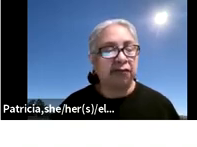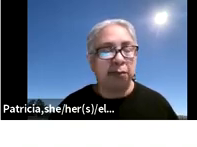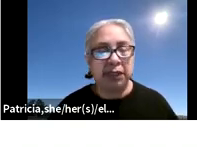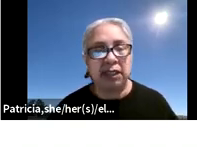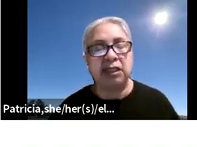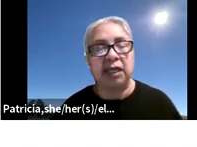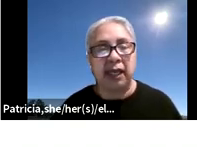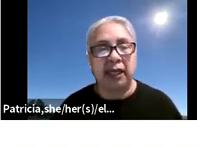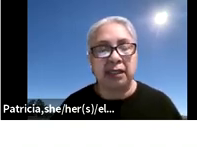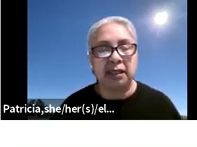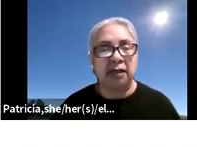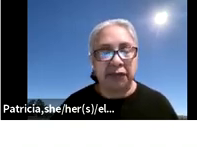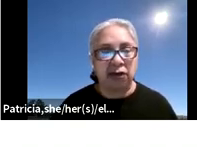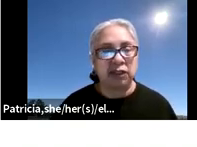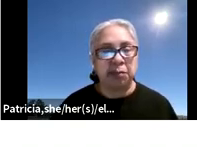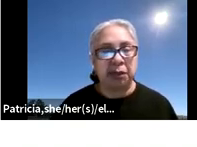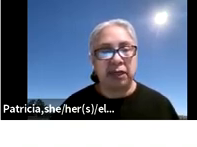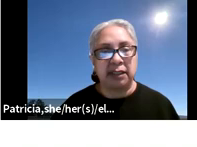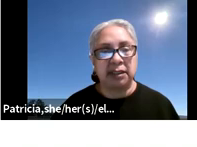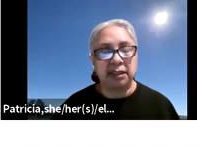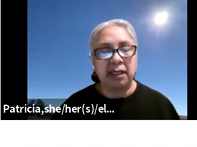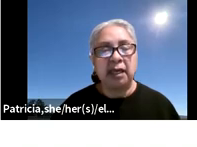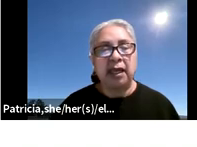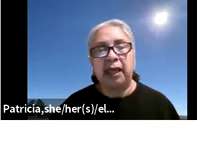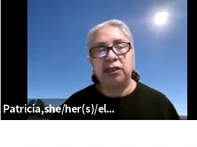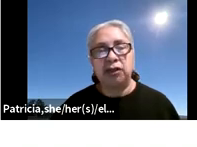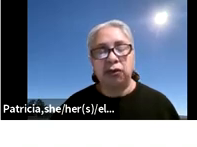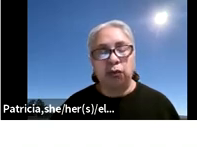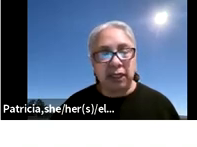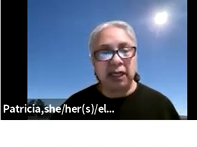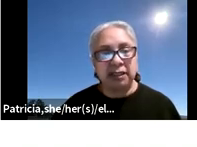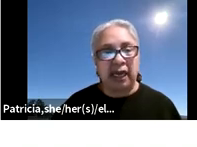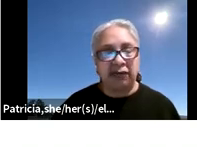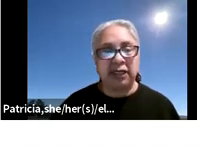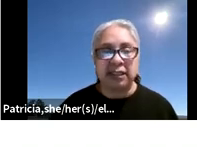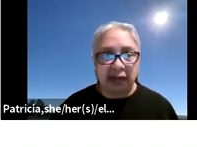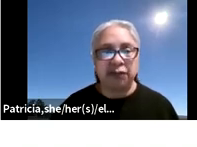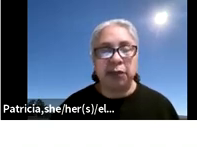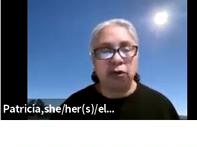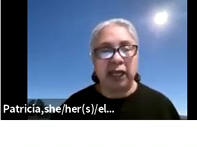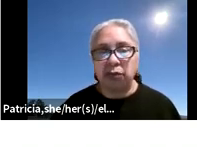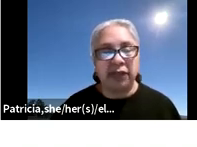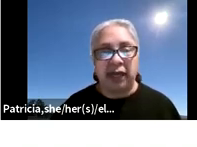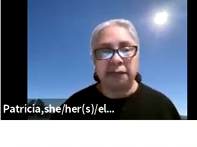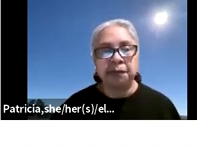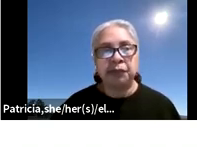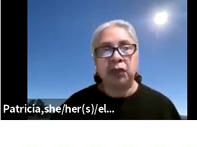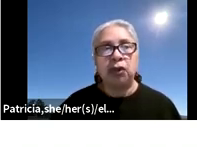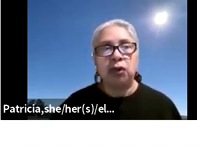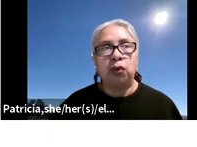story from beginning to end of their experience. And we as advocates have to be okay with